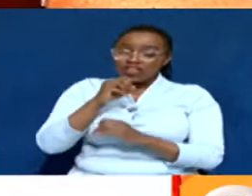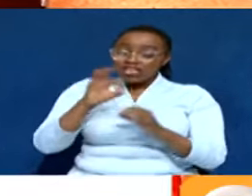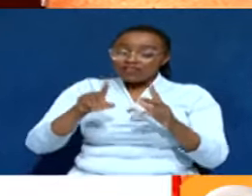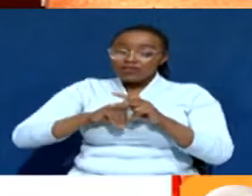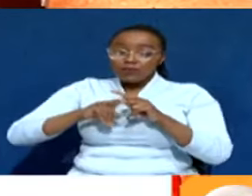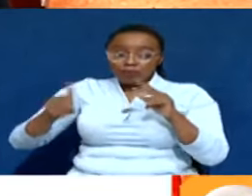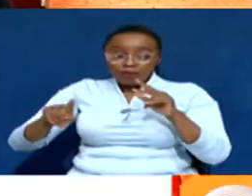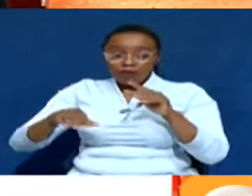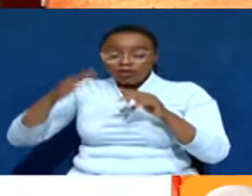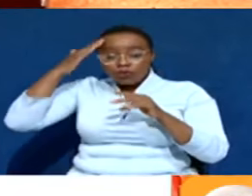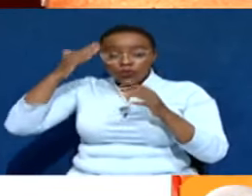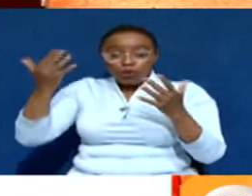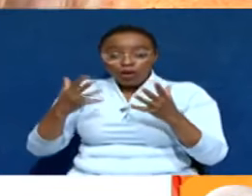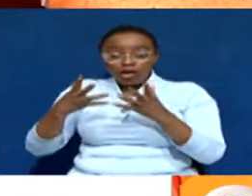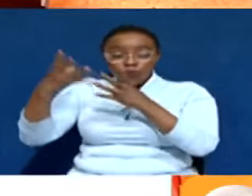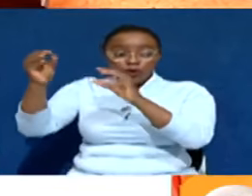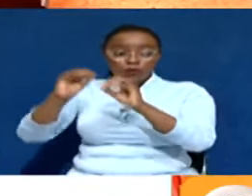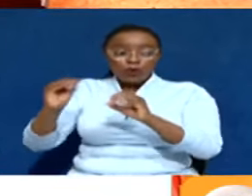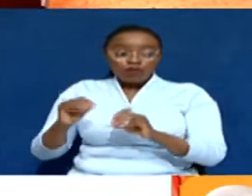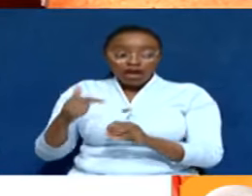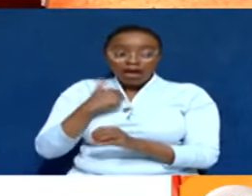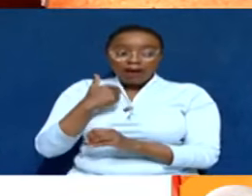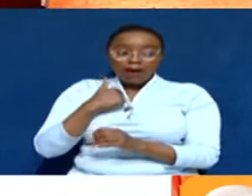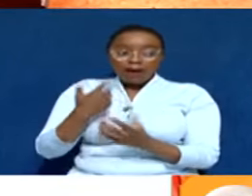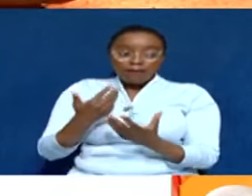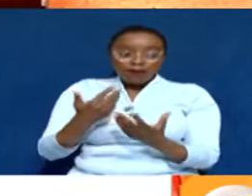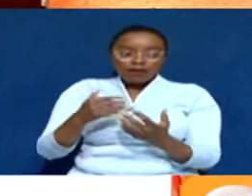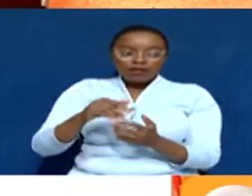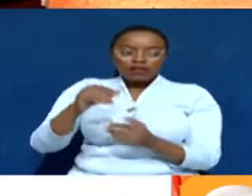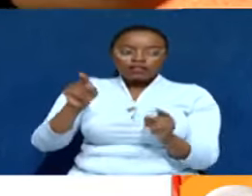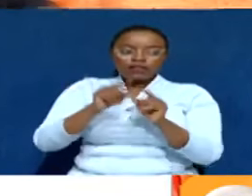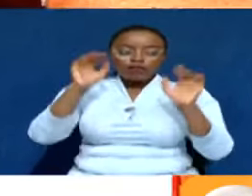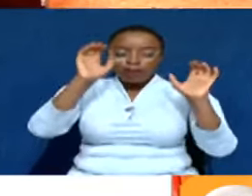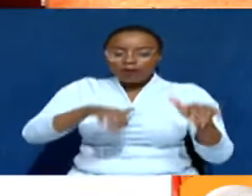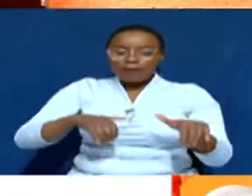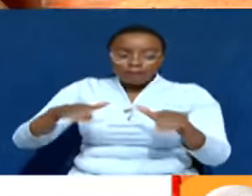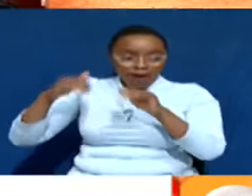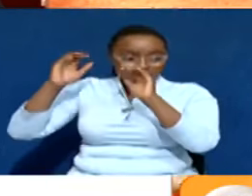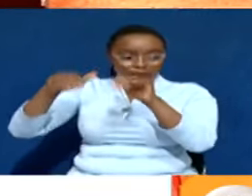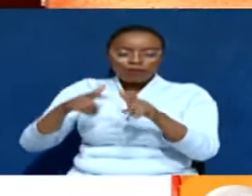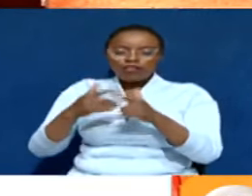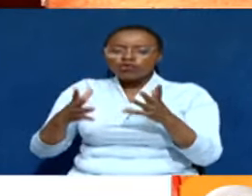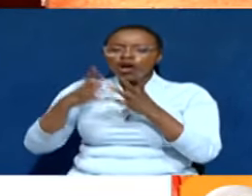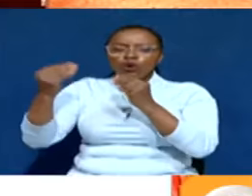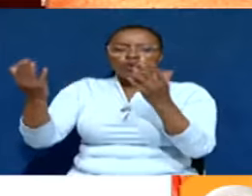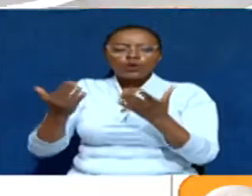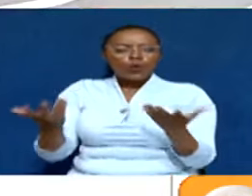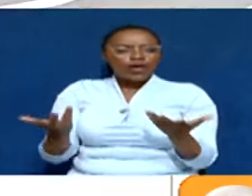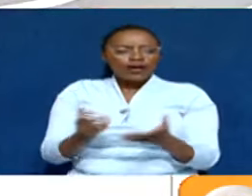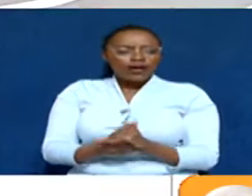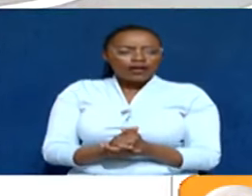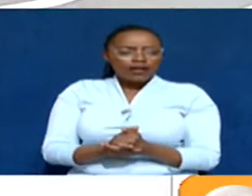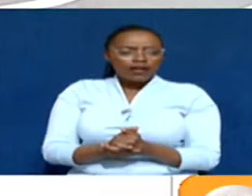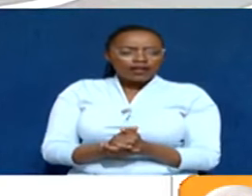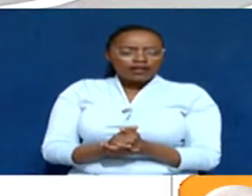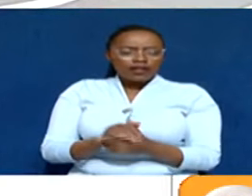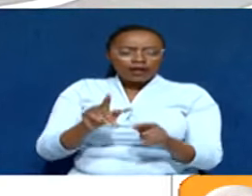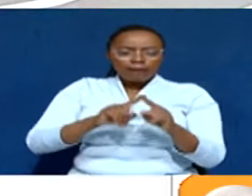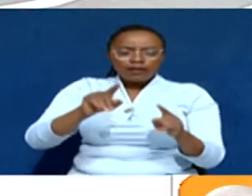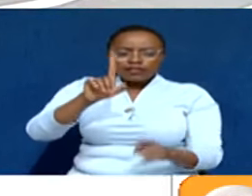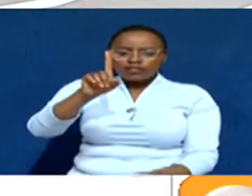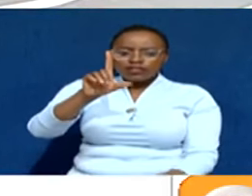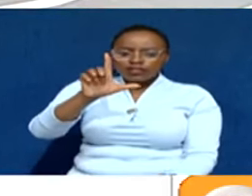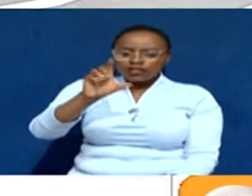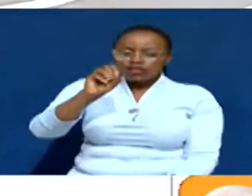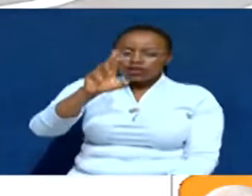Ukitoka hivi, ujua hata unaenda wapi. Sisi kama hili liko kwa rara. Ni milima tupu. Unaenda wapi. By the way, Lorna,